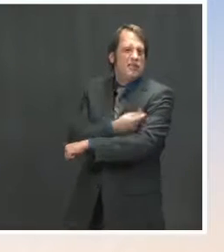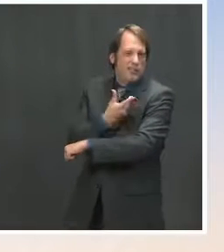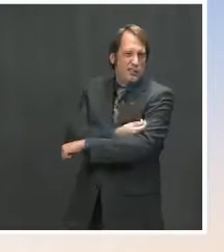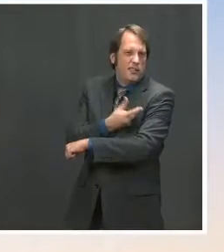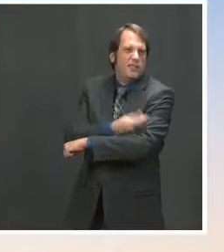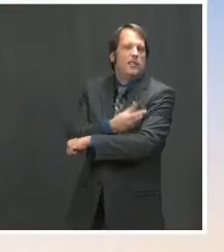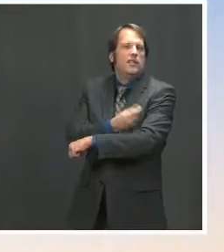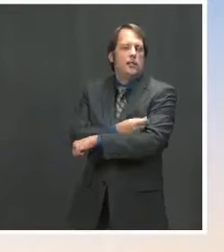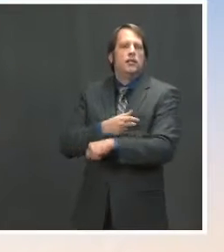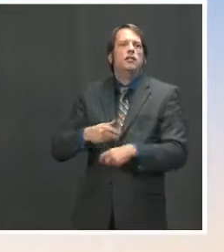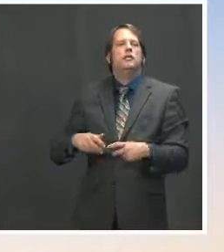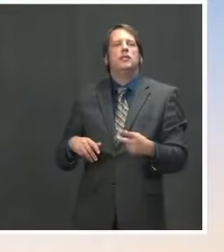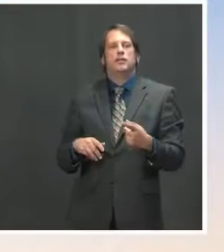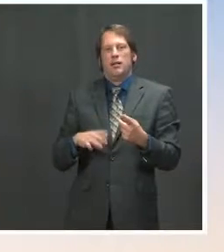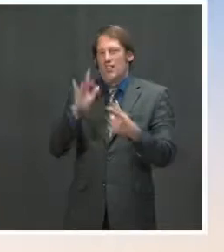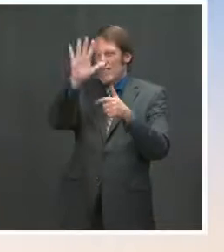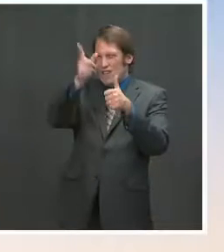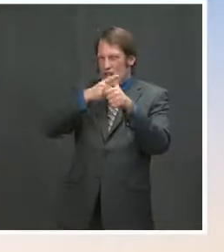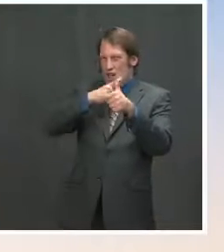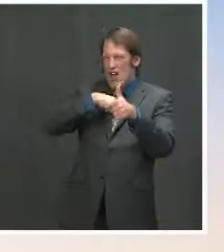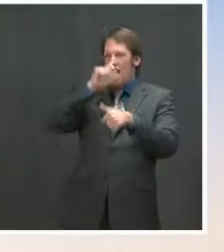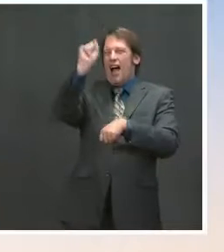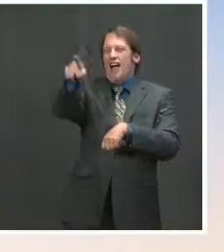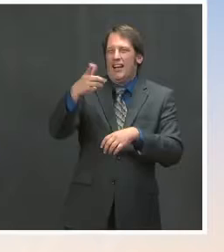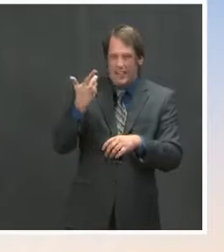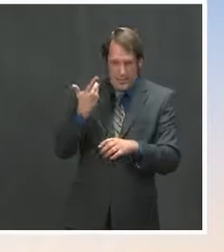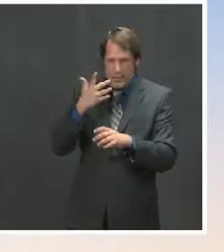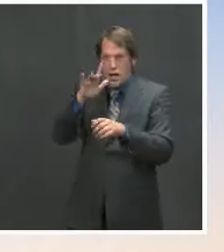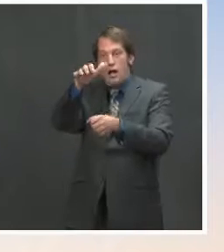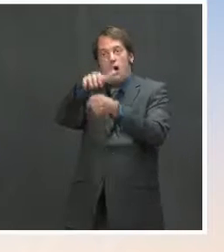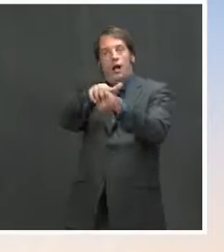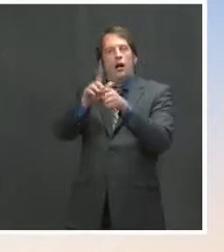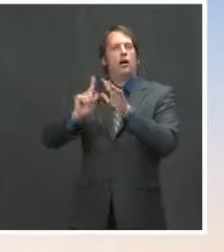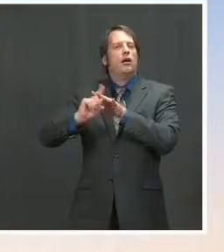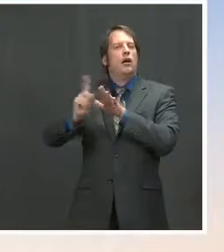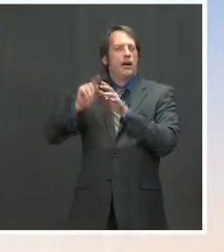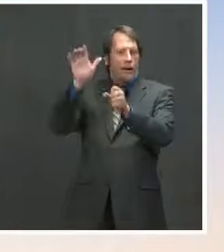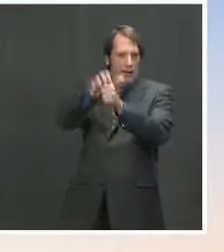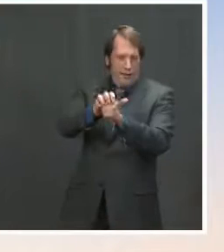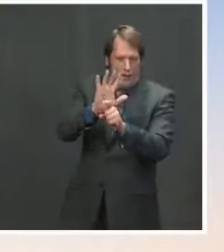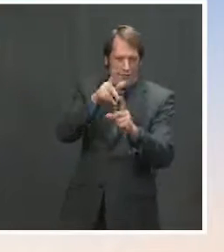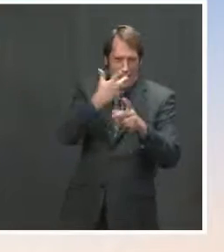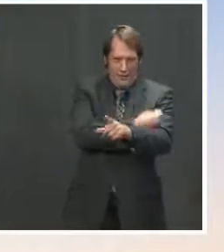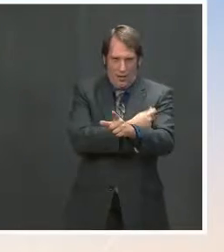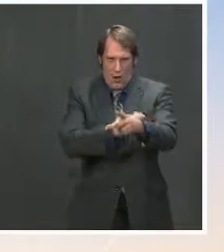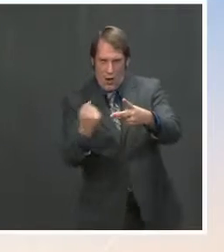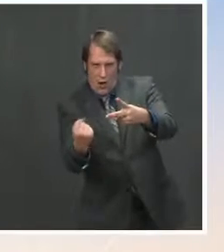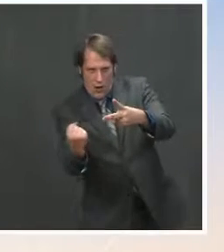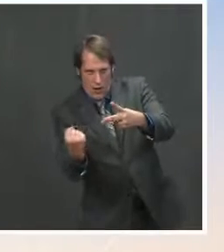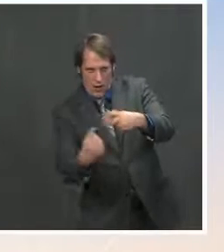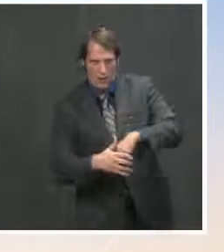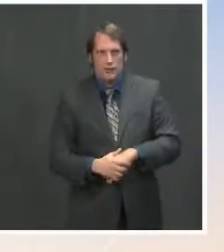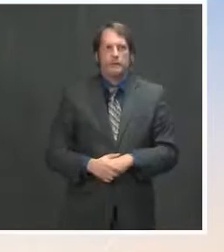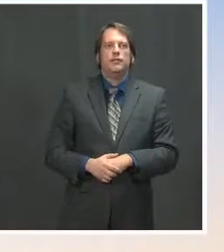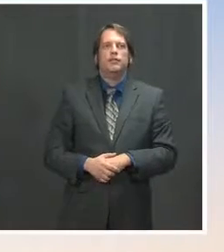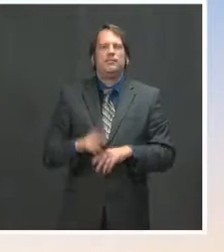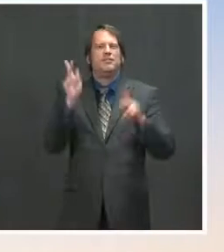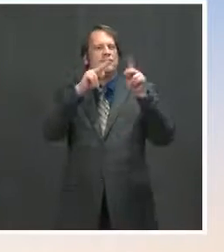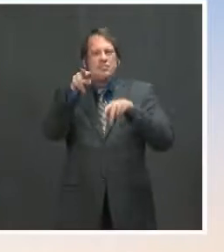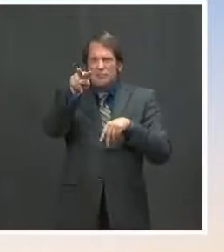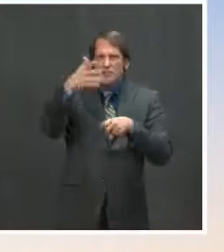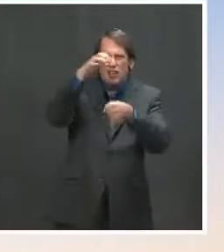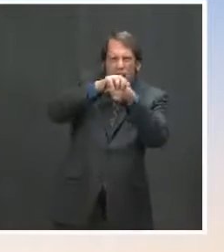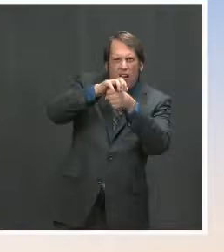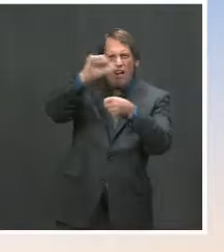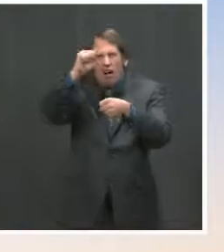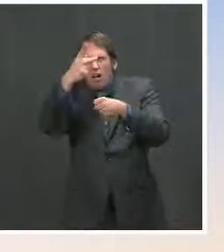You said that the issue about the cap statement on Friday was not clearly understood by some people. Would some of the president's Democratic